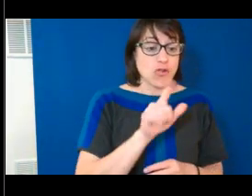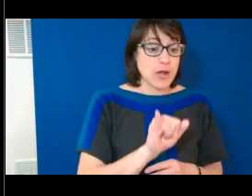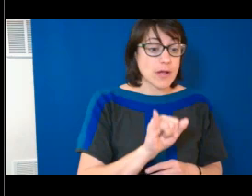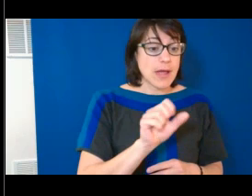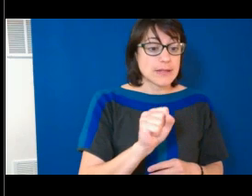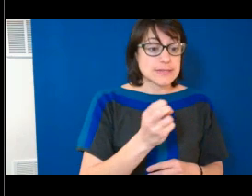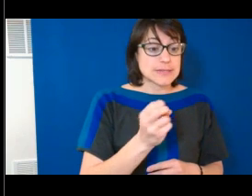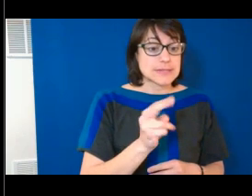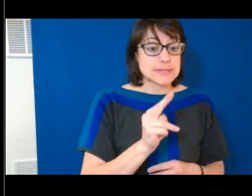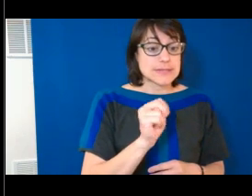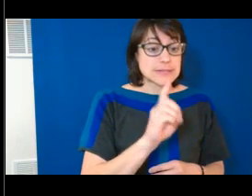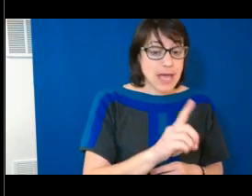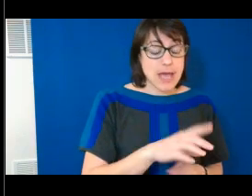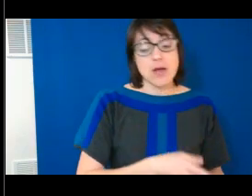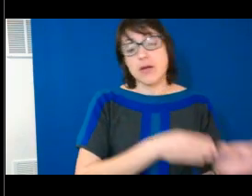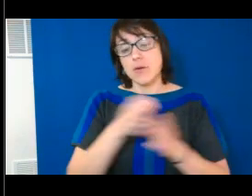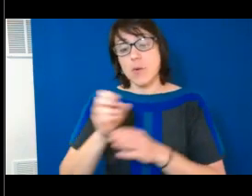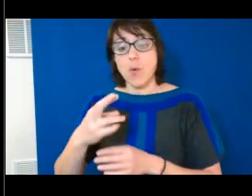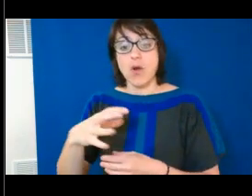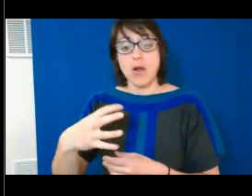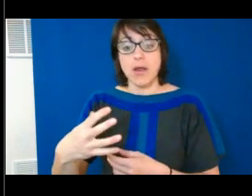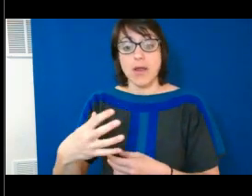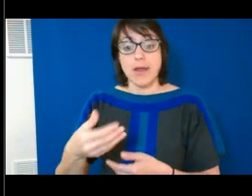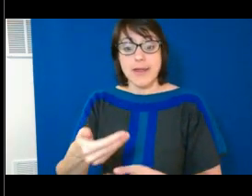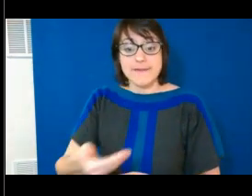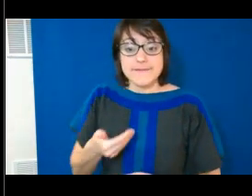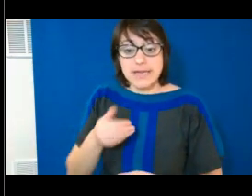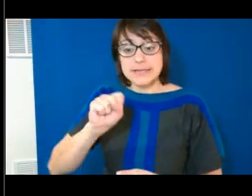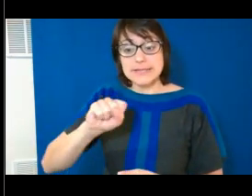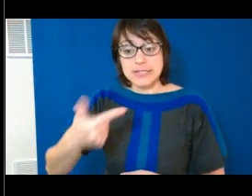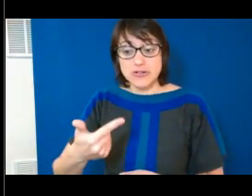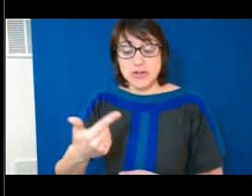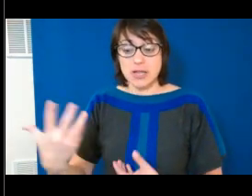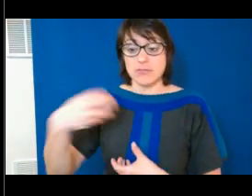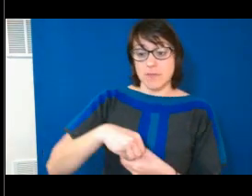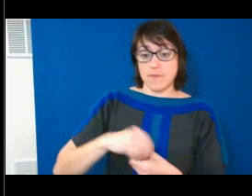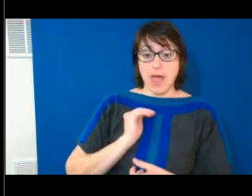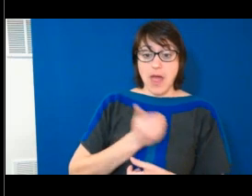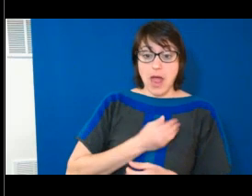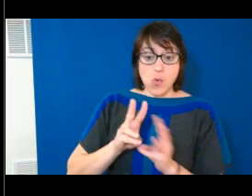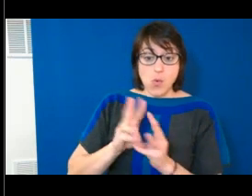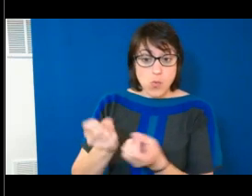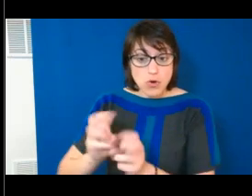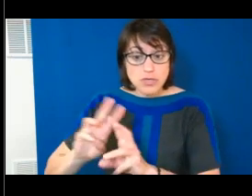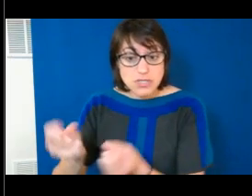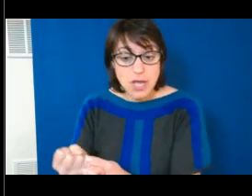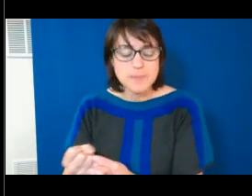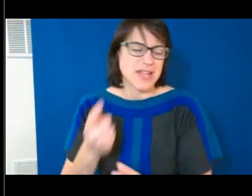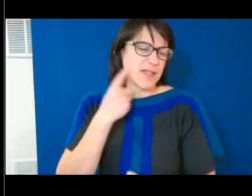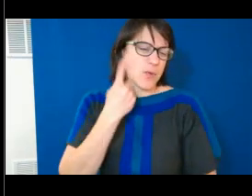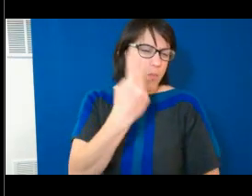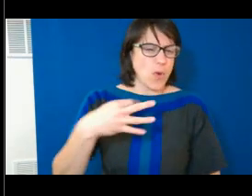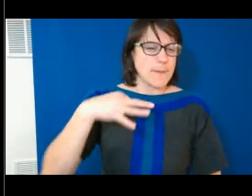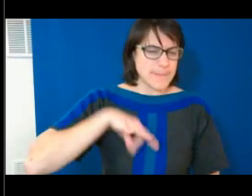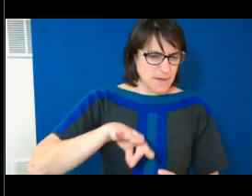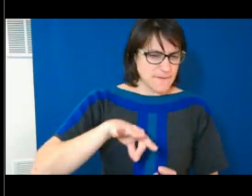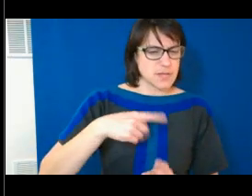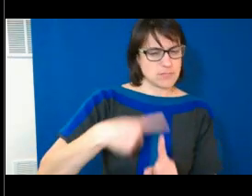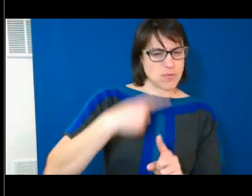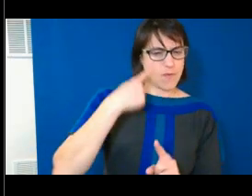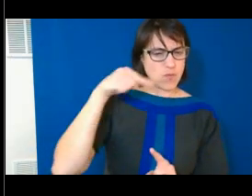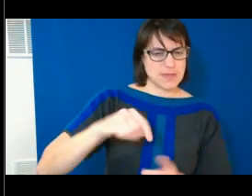Plan, or inviting Sea Grant to participate in our workshops. And I think one of the benefits of this collaboration is just the connection to